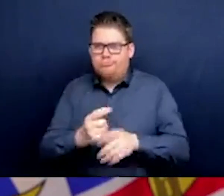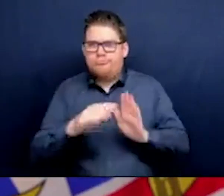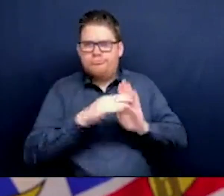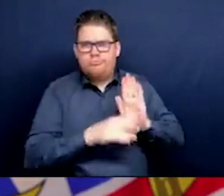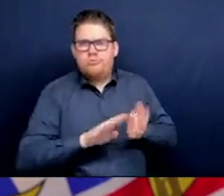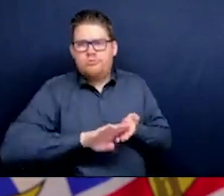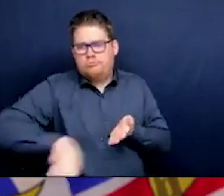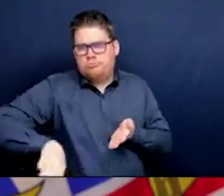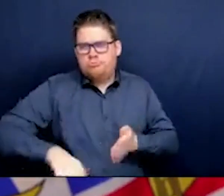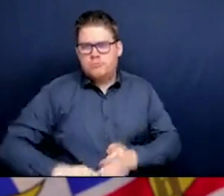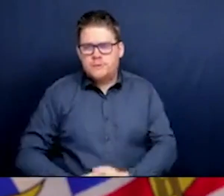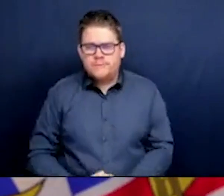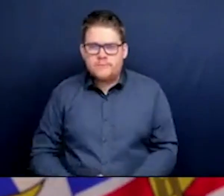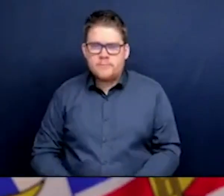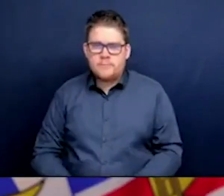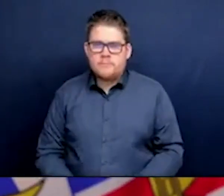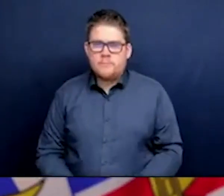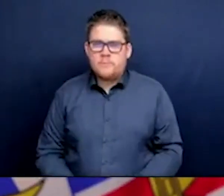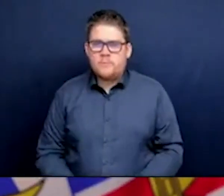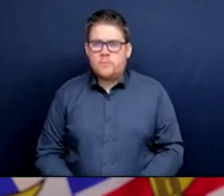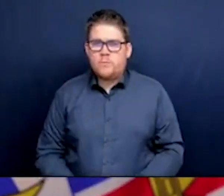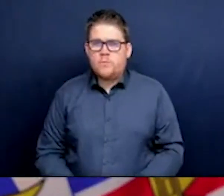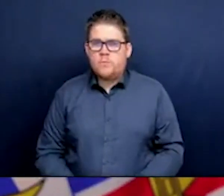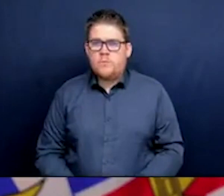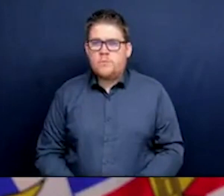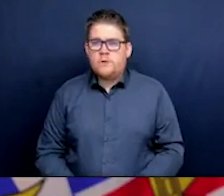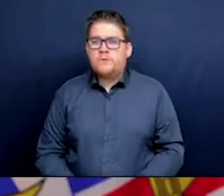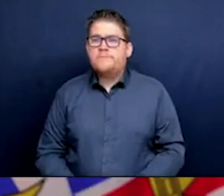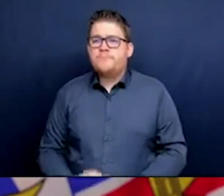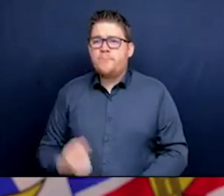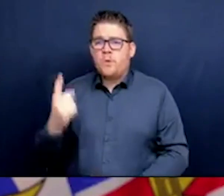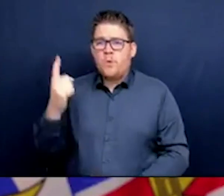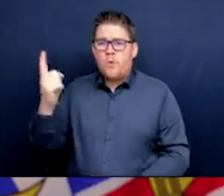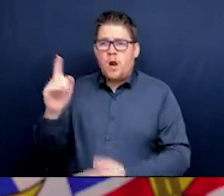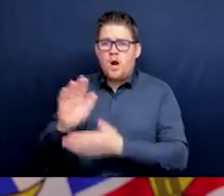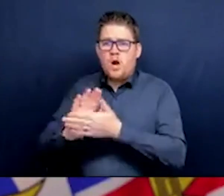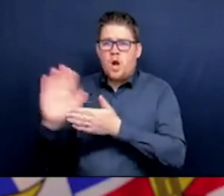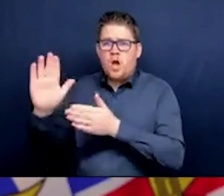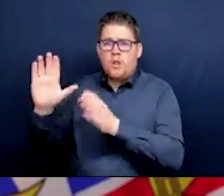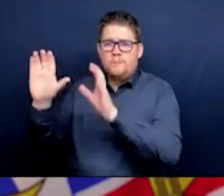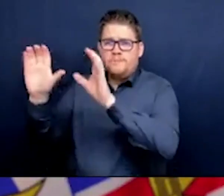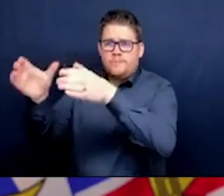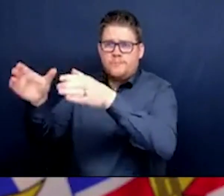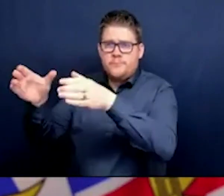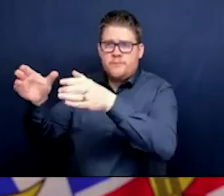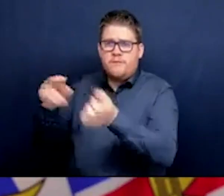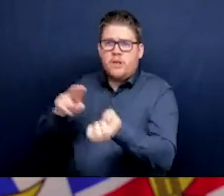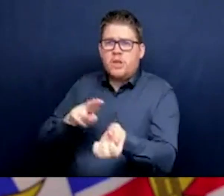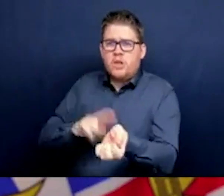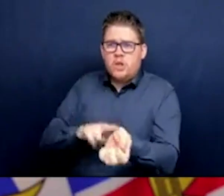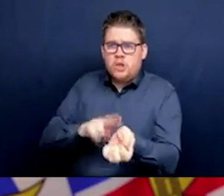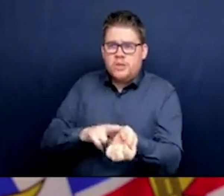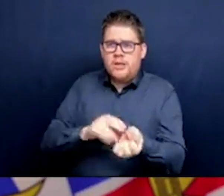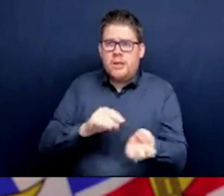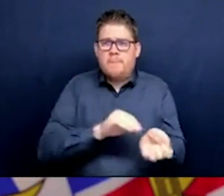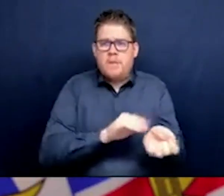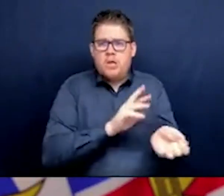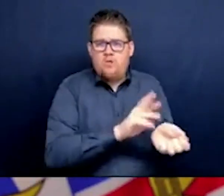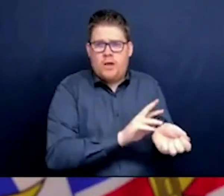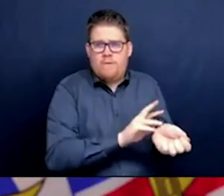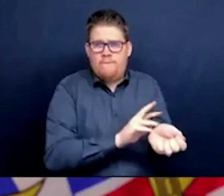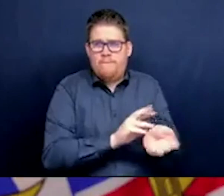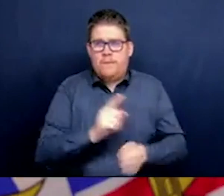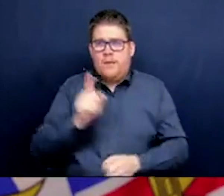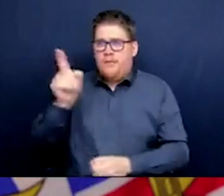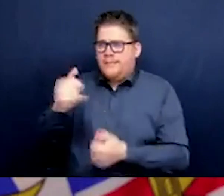have not yet got the final numbers from the College of Nurses and Midwives, and this is because there are